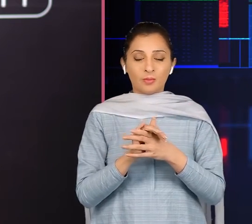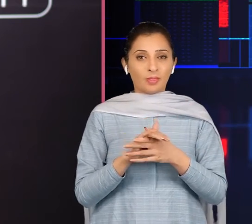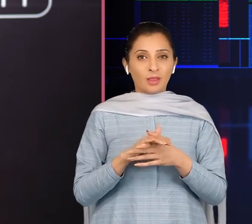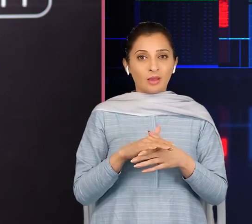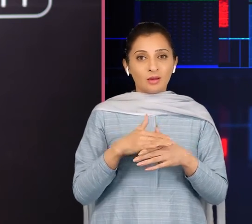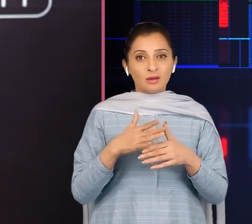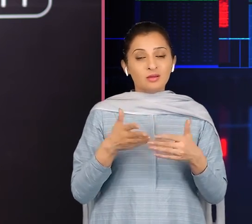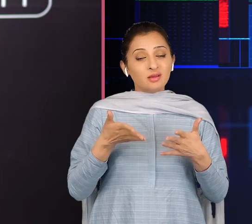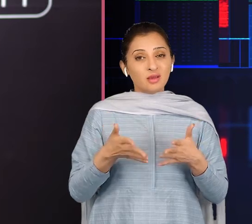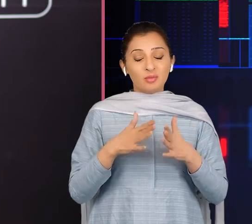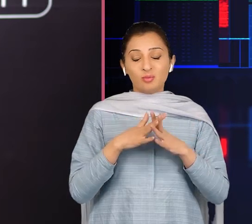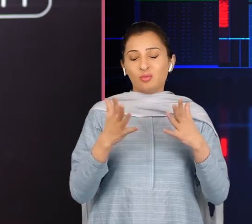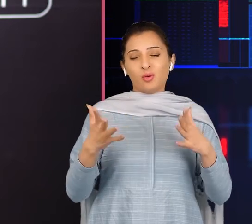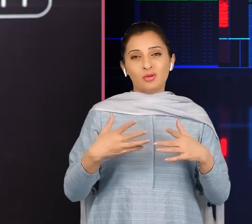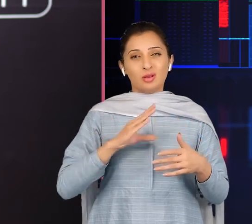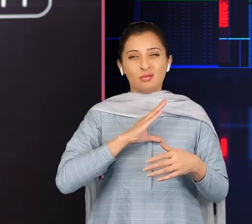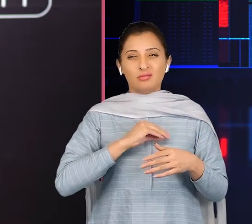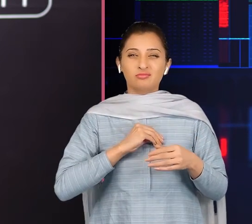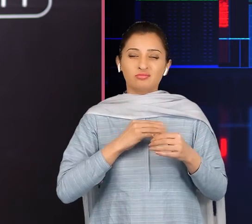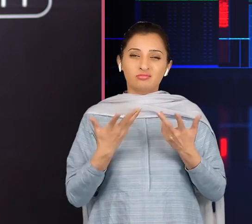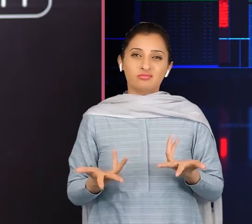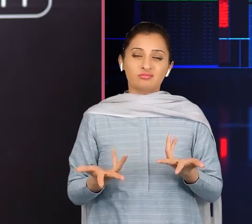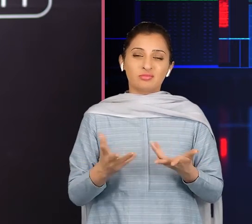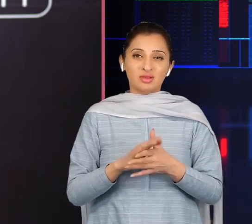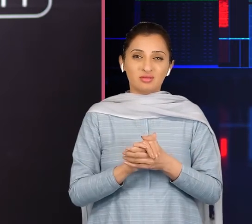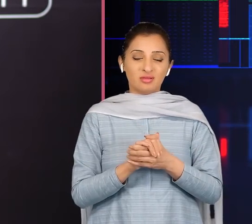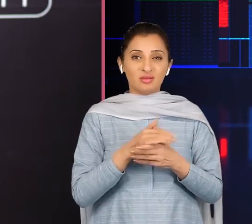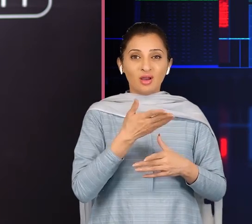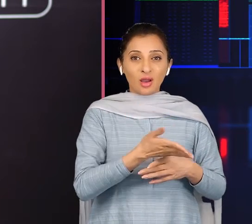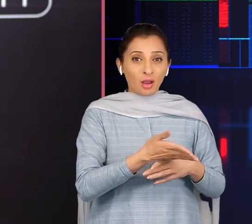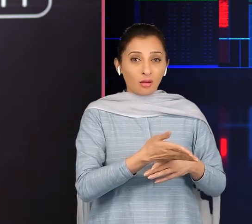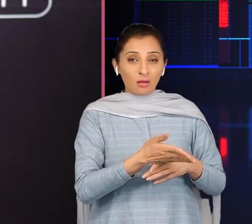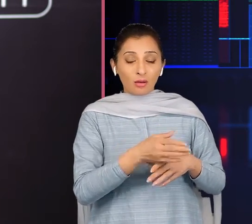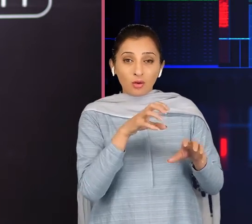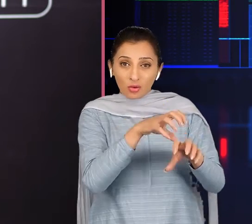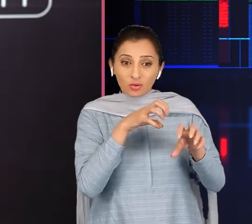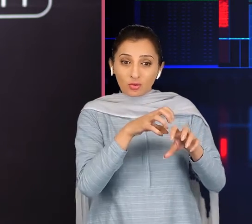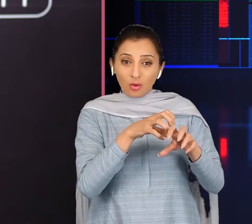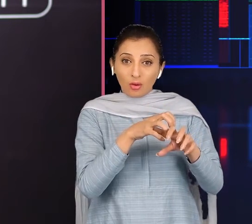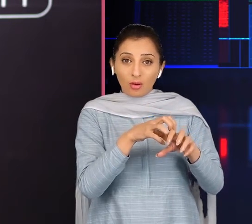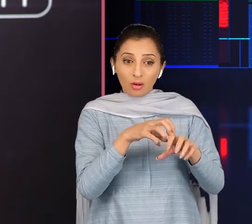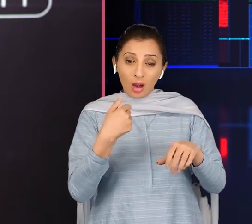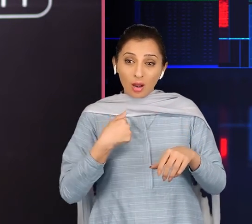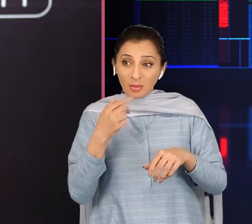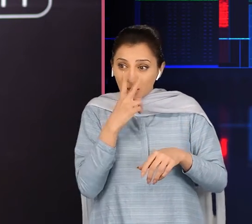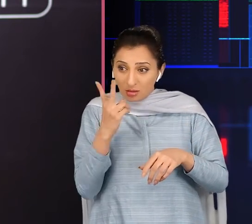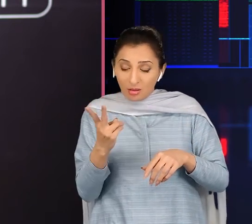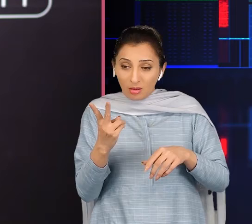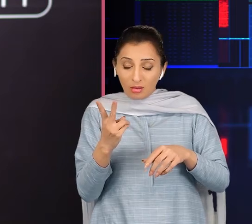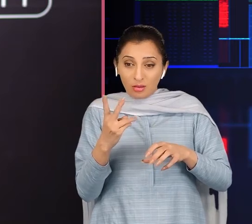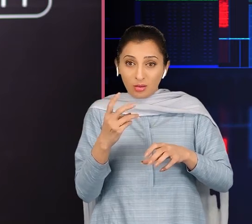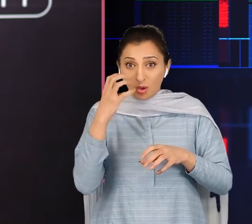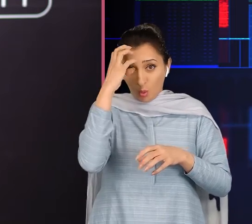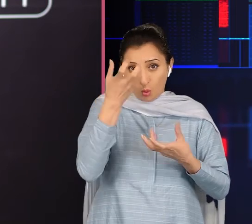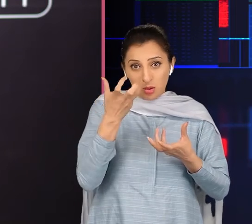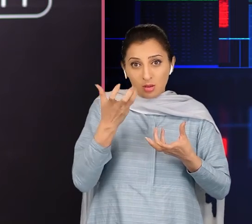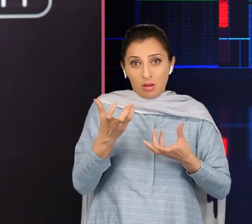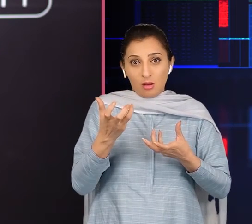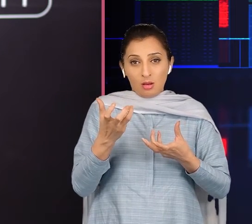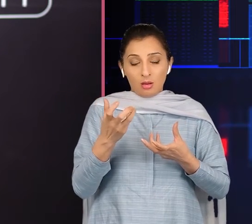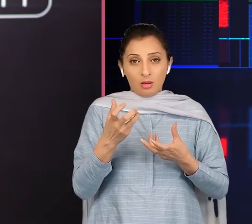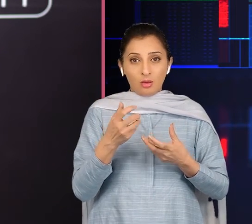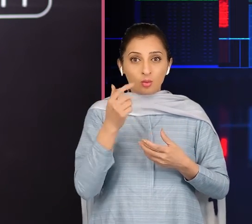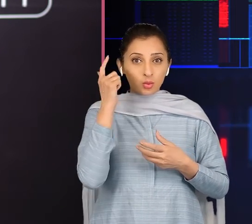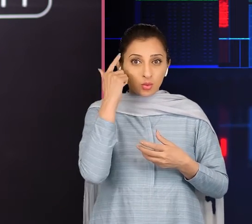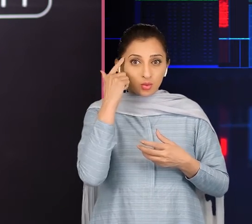It's still incredibly heartbreaking because Mercy does not trust us. She's receiving treatment at the shelter, but she's still in this state of denial.